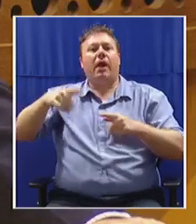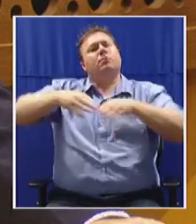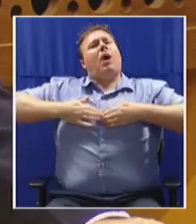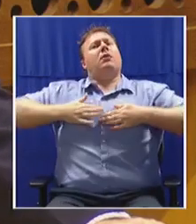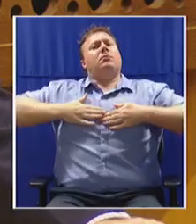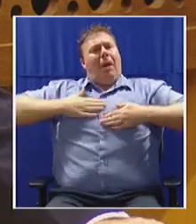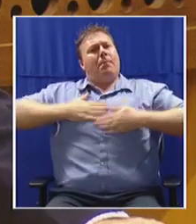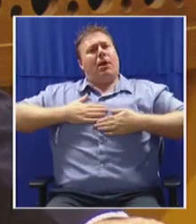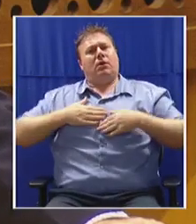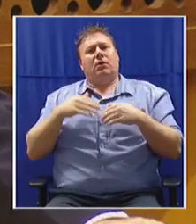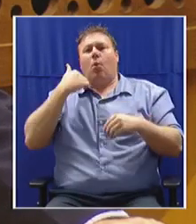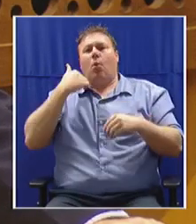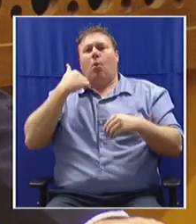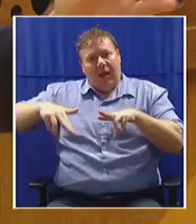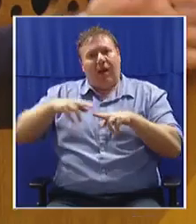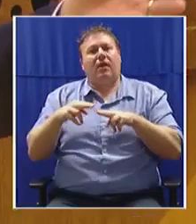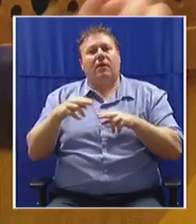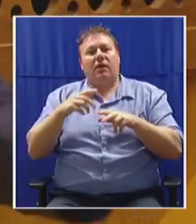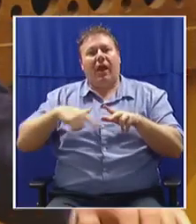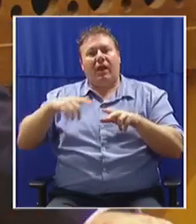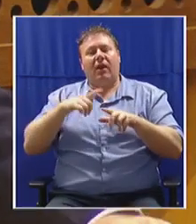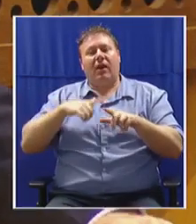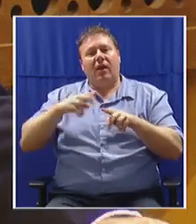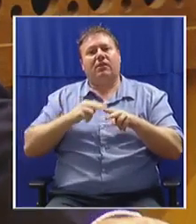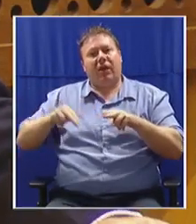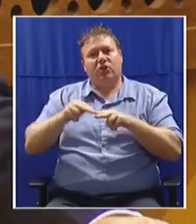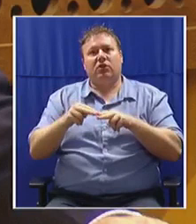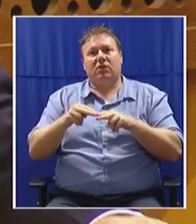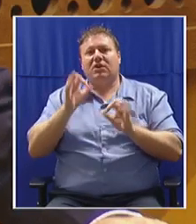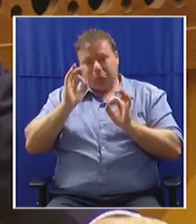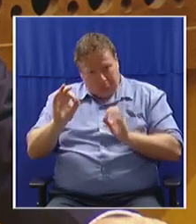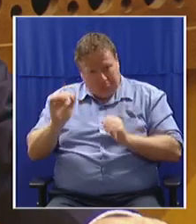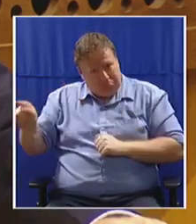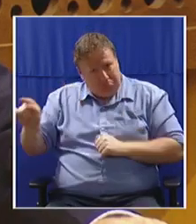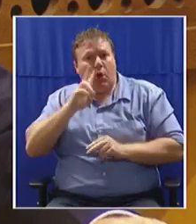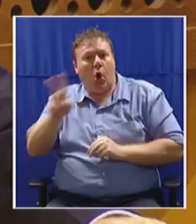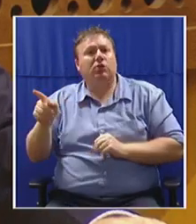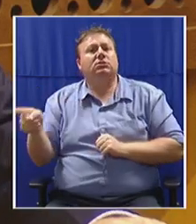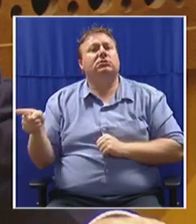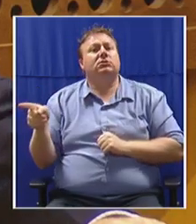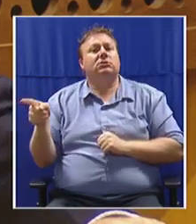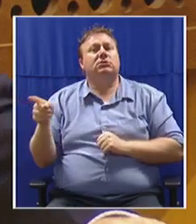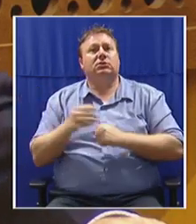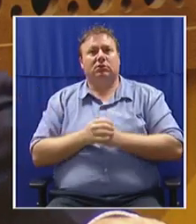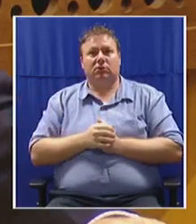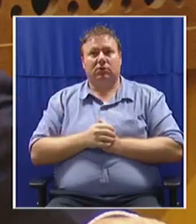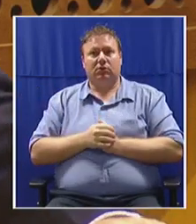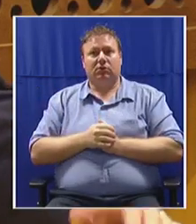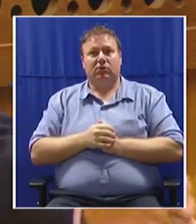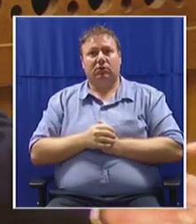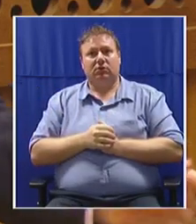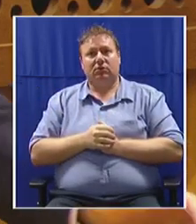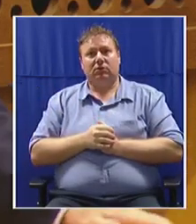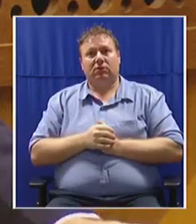want to nationalize the land. So at least they are honest when it comes to the land issue.